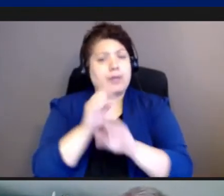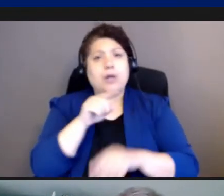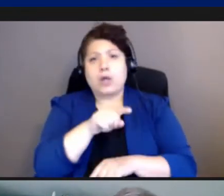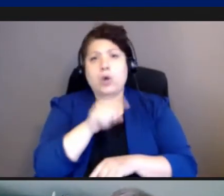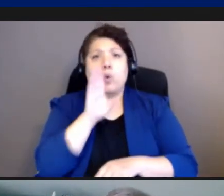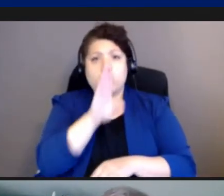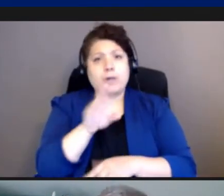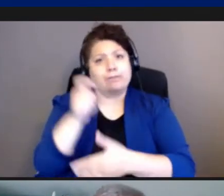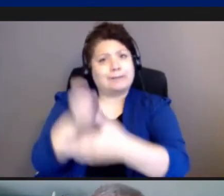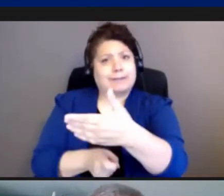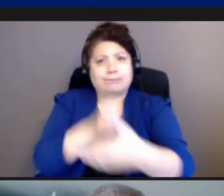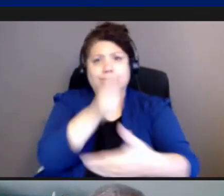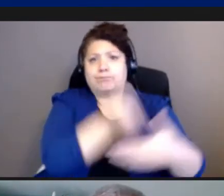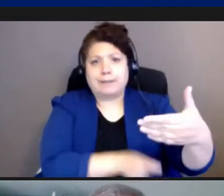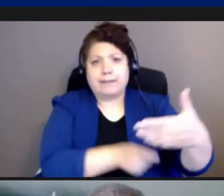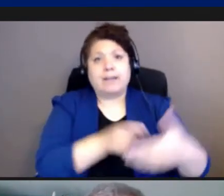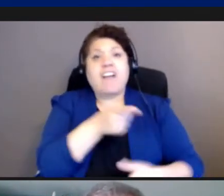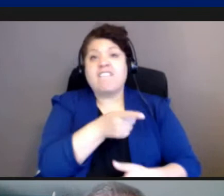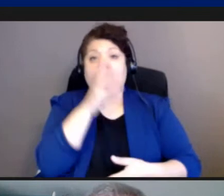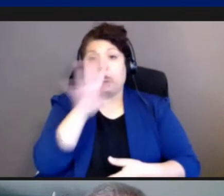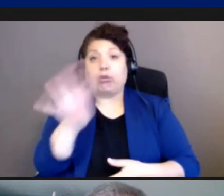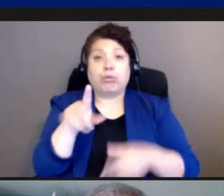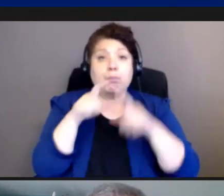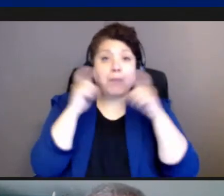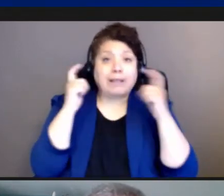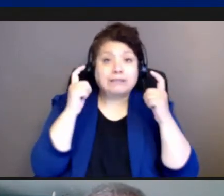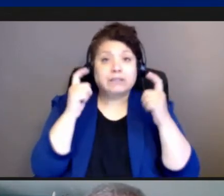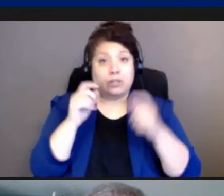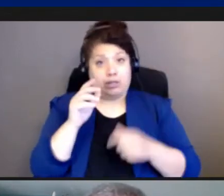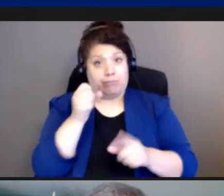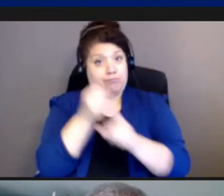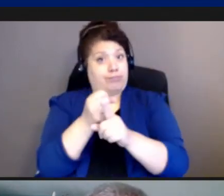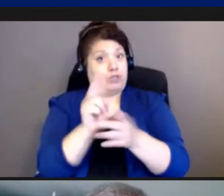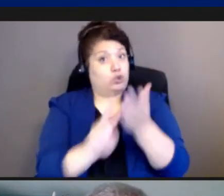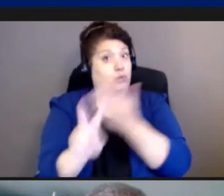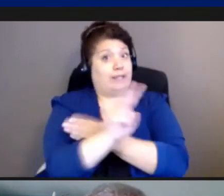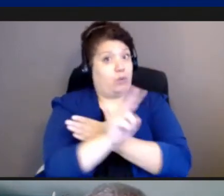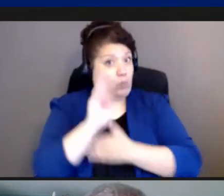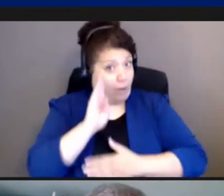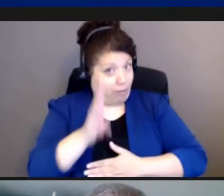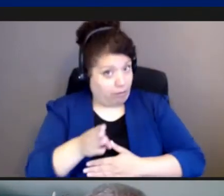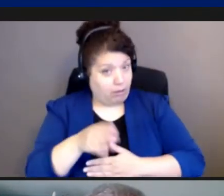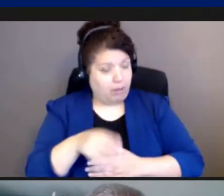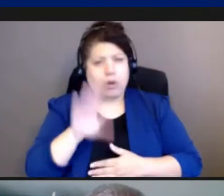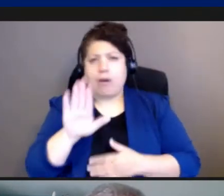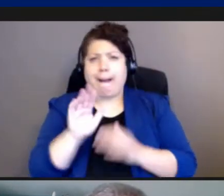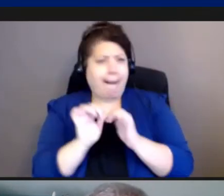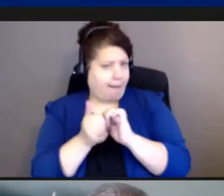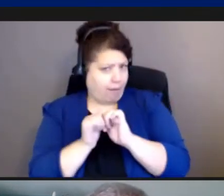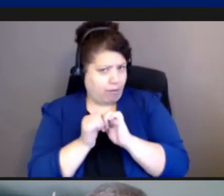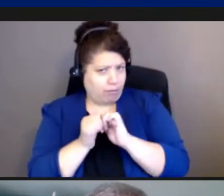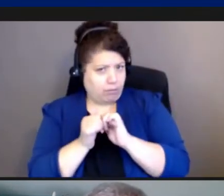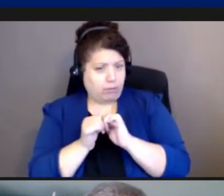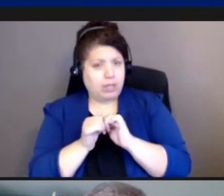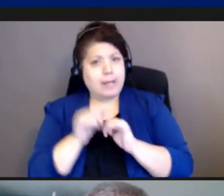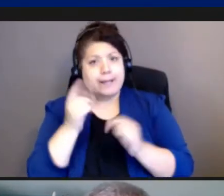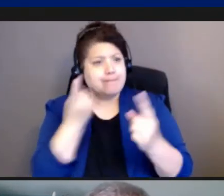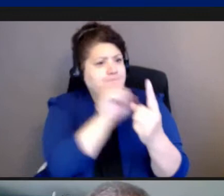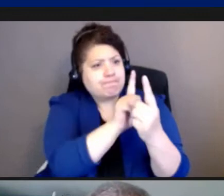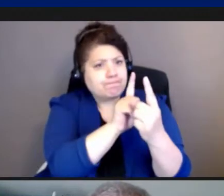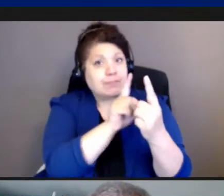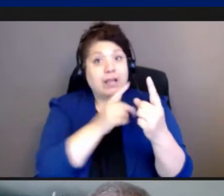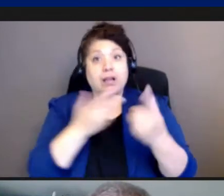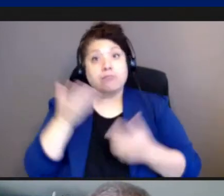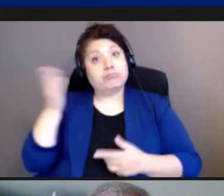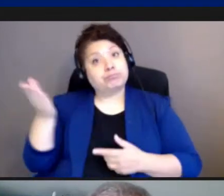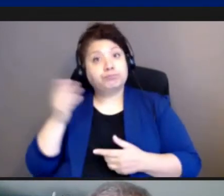starting in about 2 weeks' time. Can you describe what the approach is going to be like when OC Transpo staff or